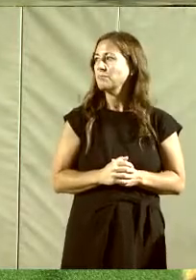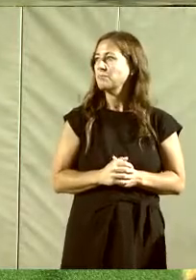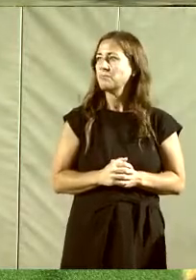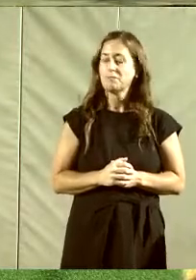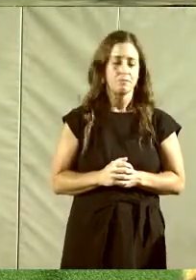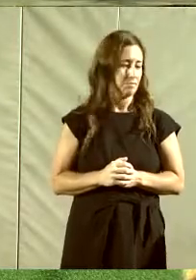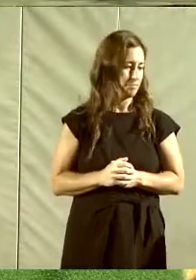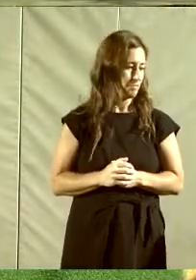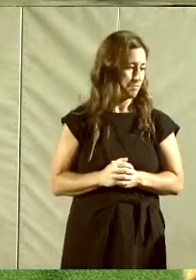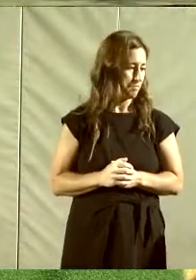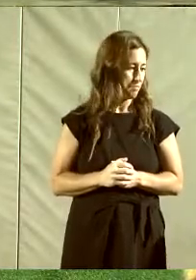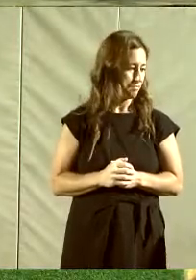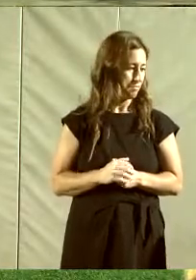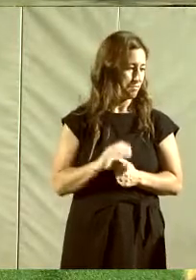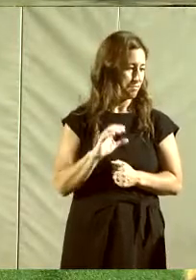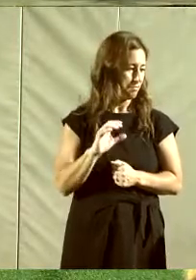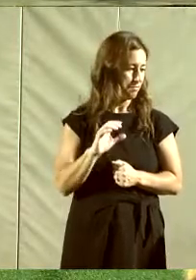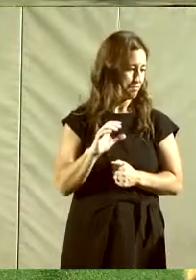Caleb Kite.